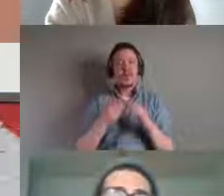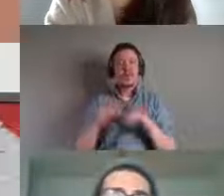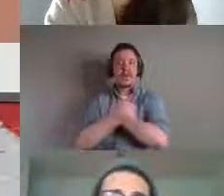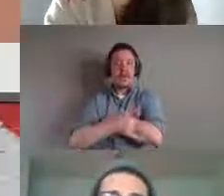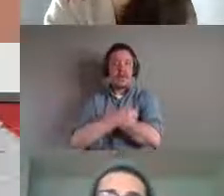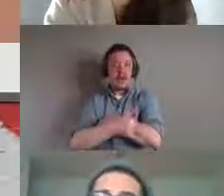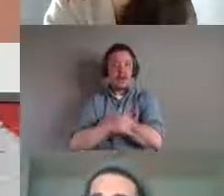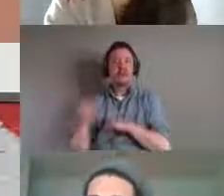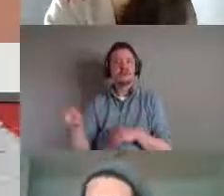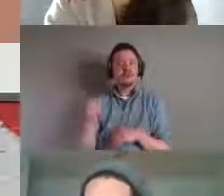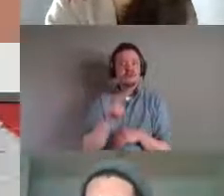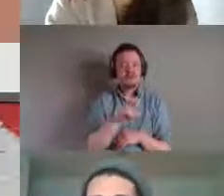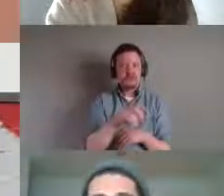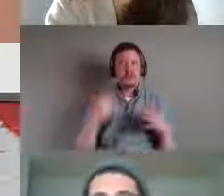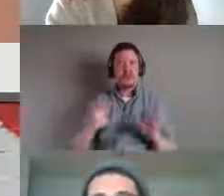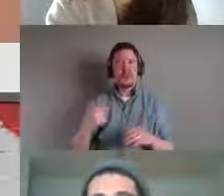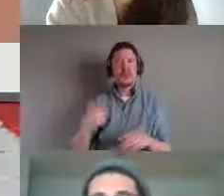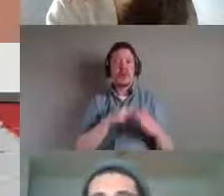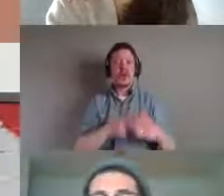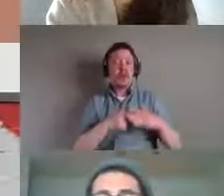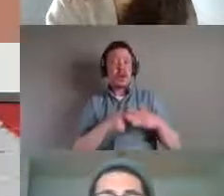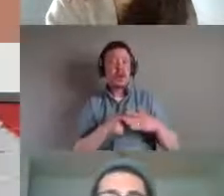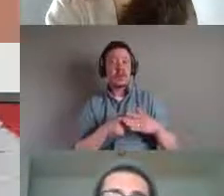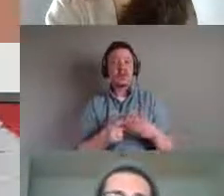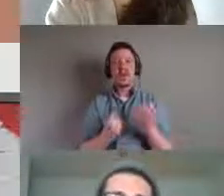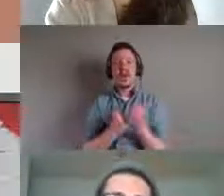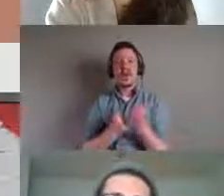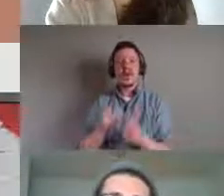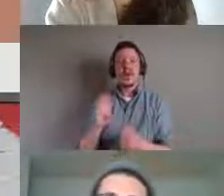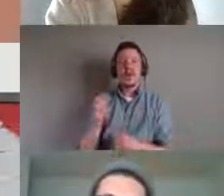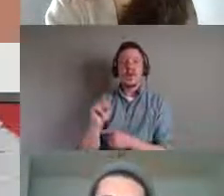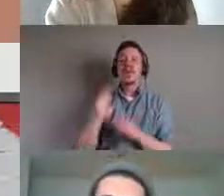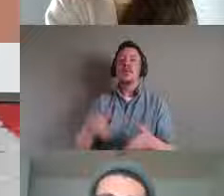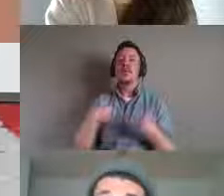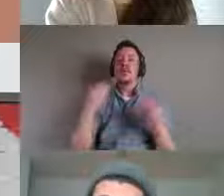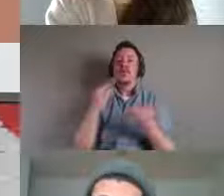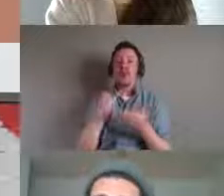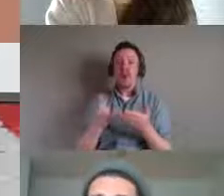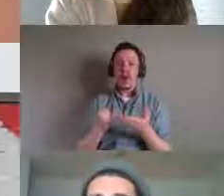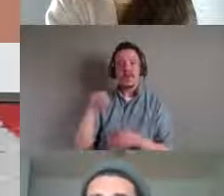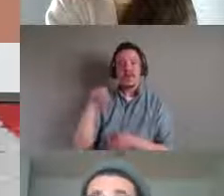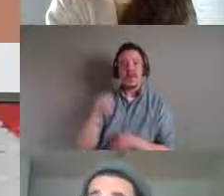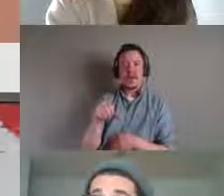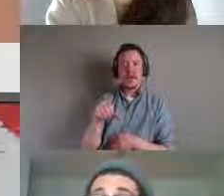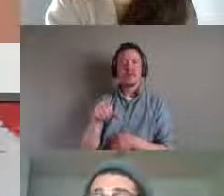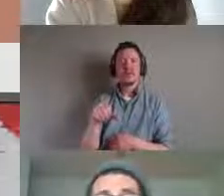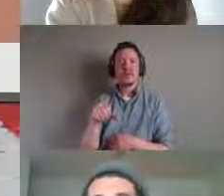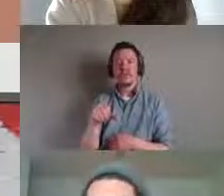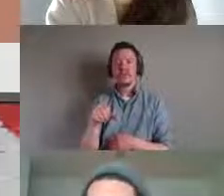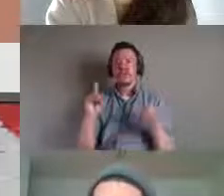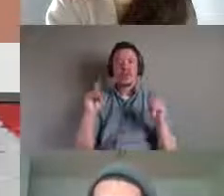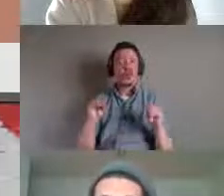county. We've done initiatives like Support Beam, which offered artists funding just to do